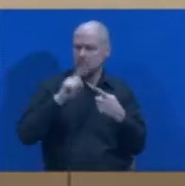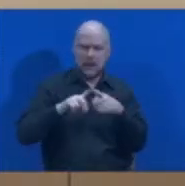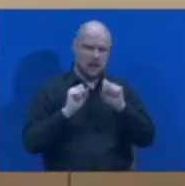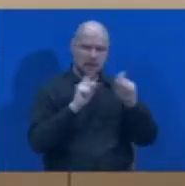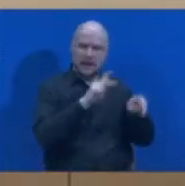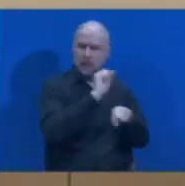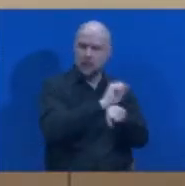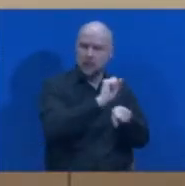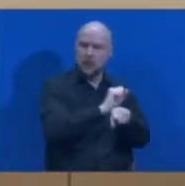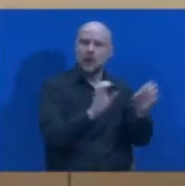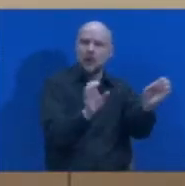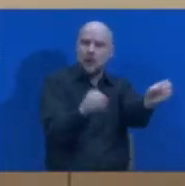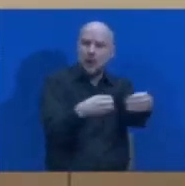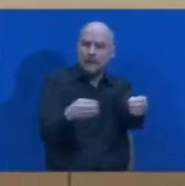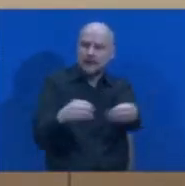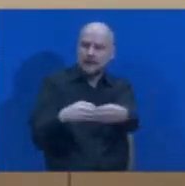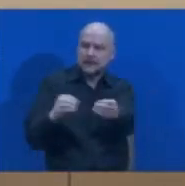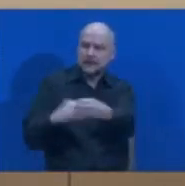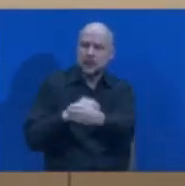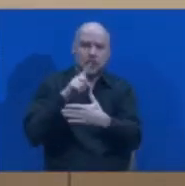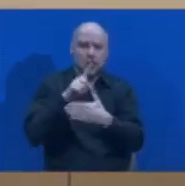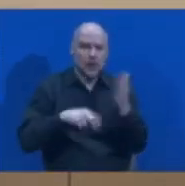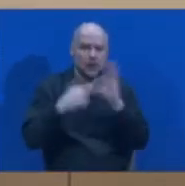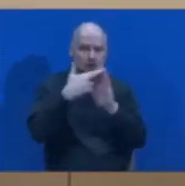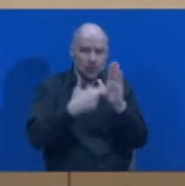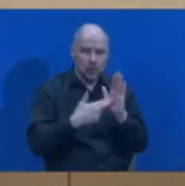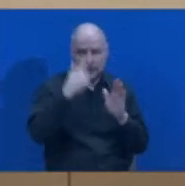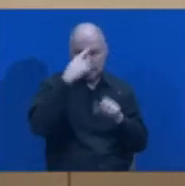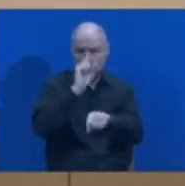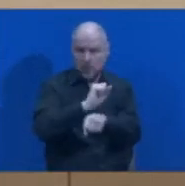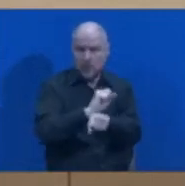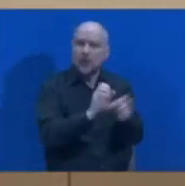kinds of public health standards would be in place or expected with that